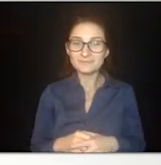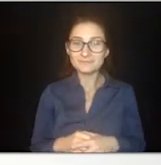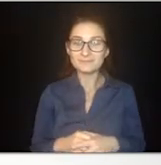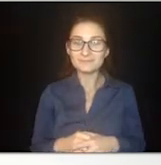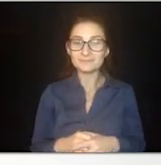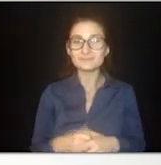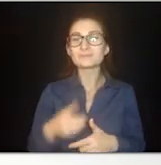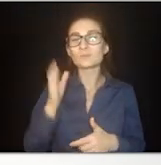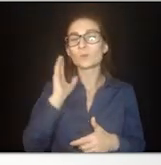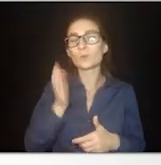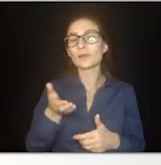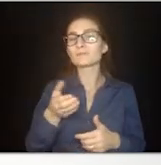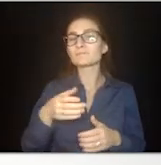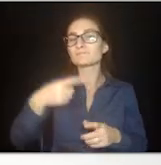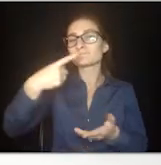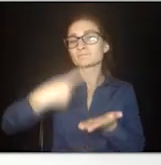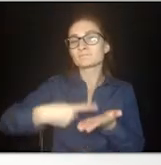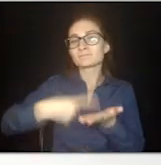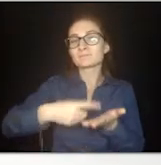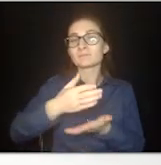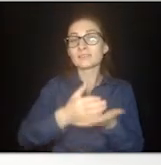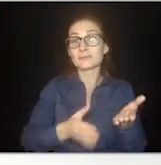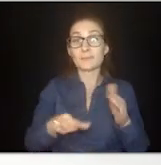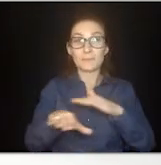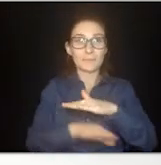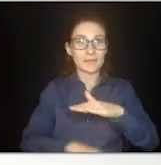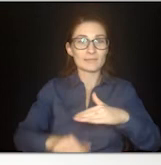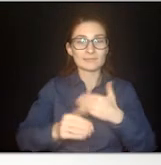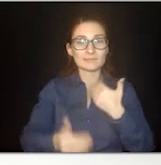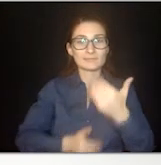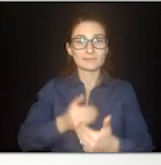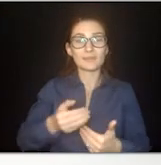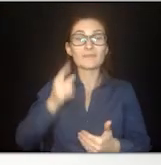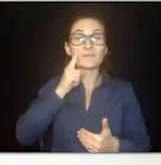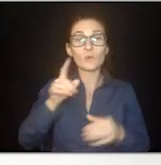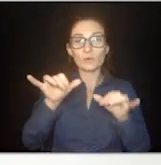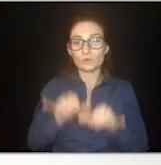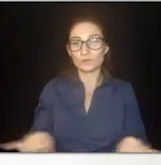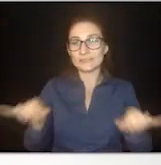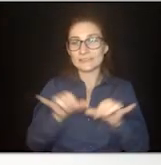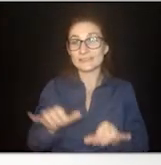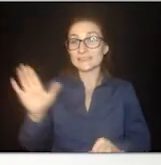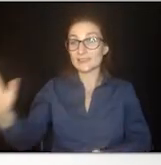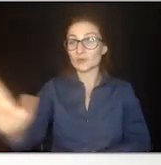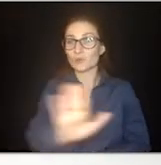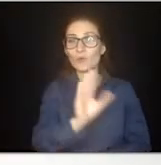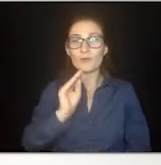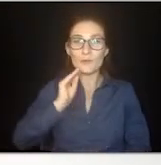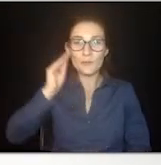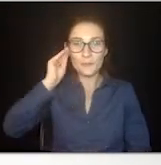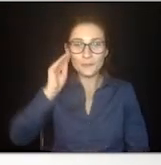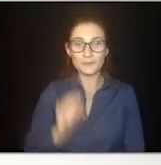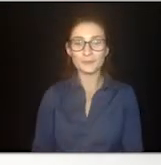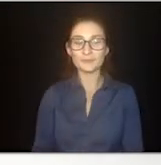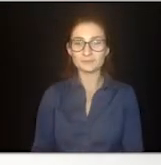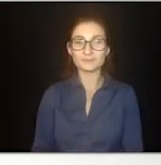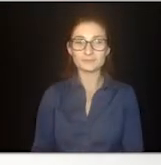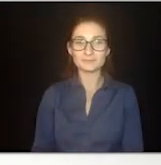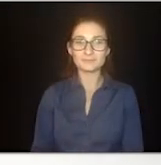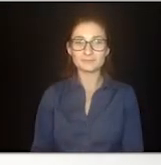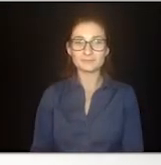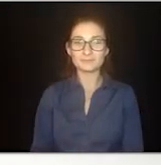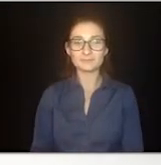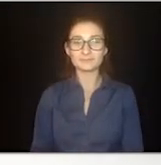So we're going to go into some of the basic steps and some of the routines you can develop in your house.